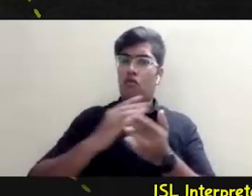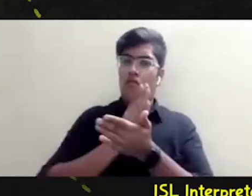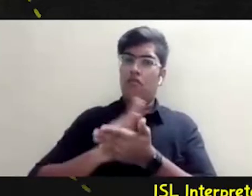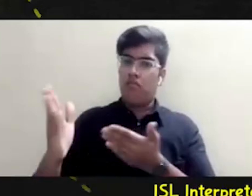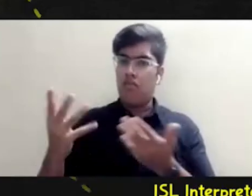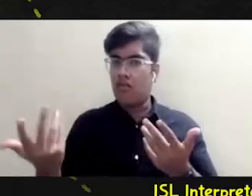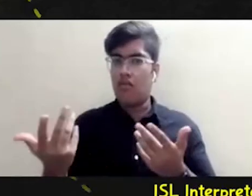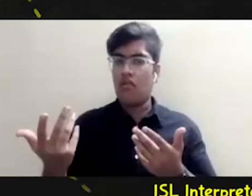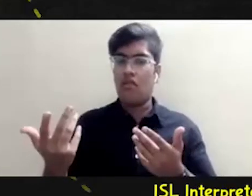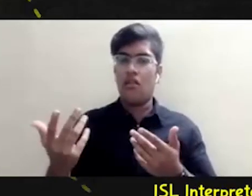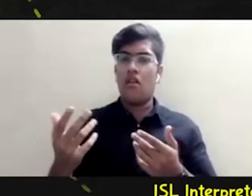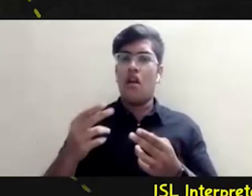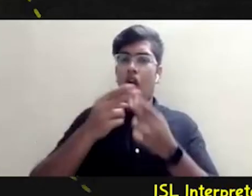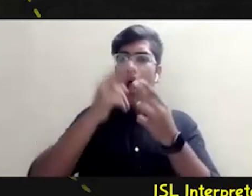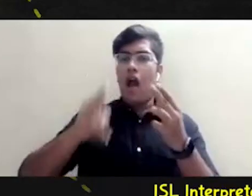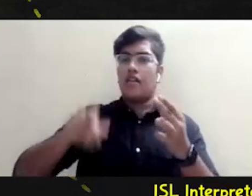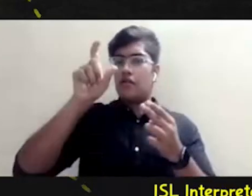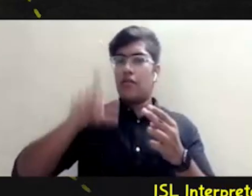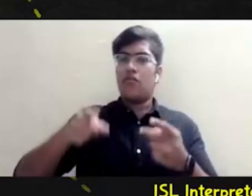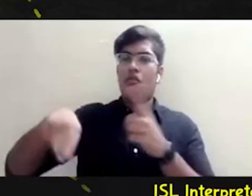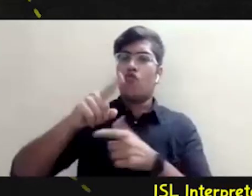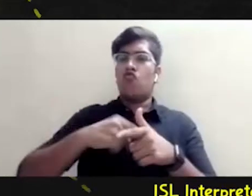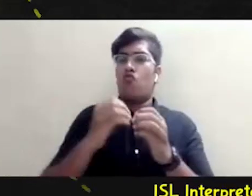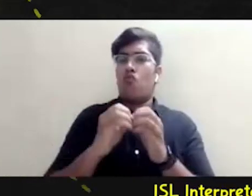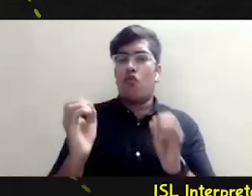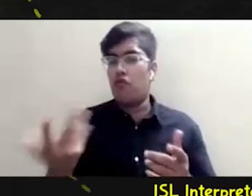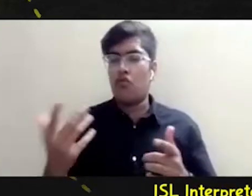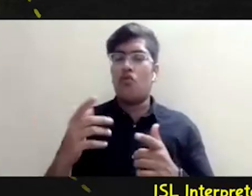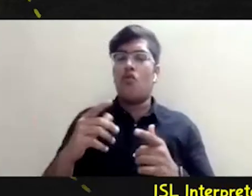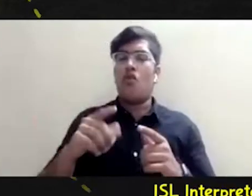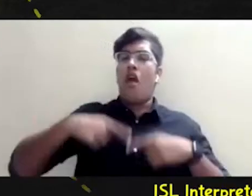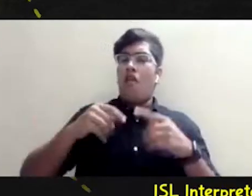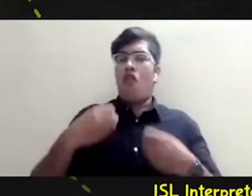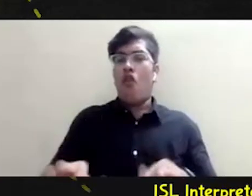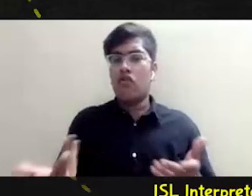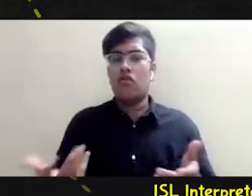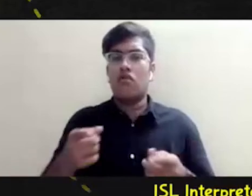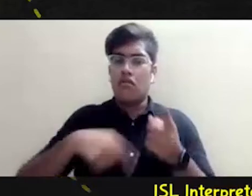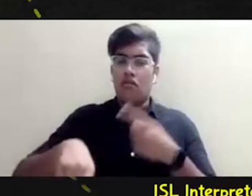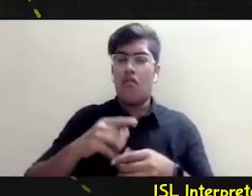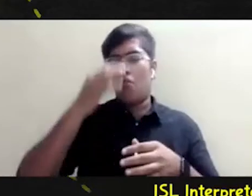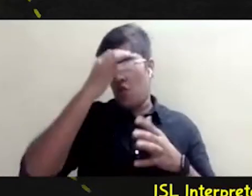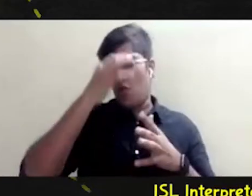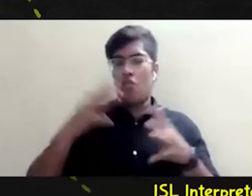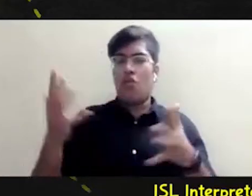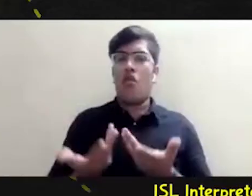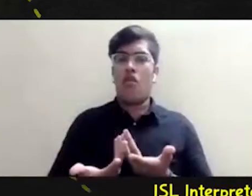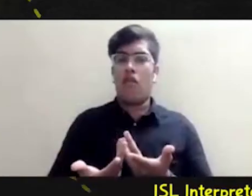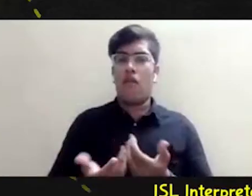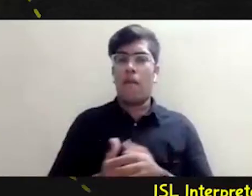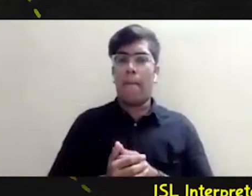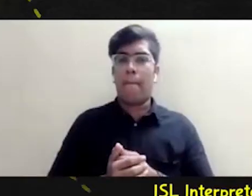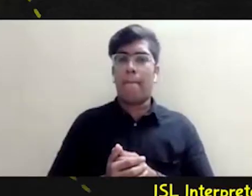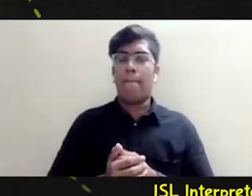have lost livelihoods and all of that. So we need to look at also how can we enable the